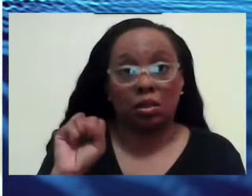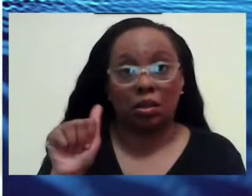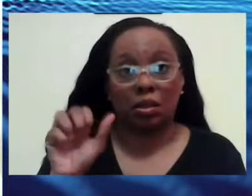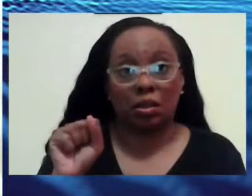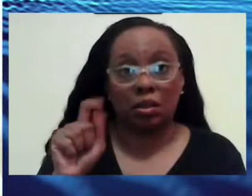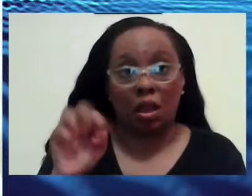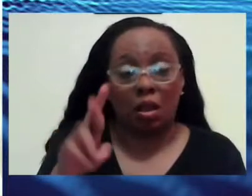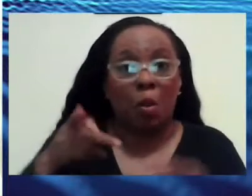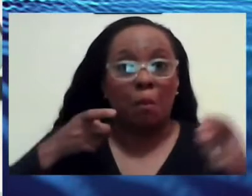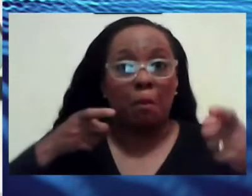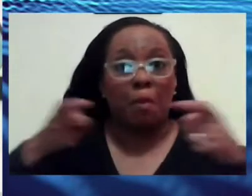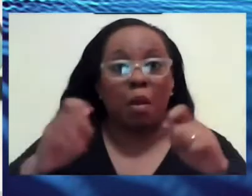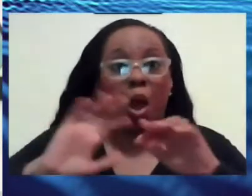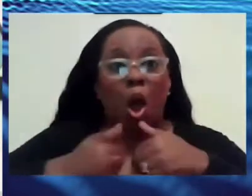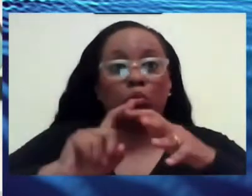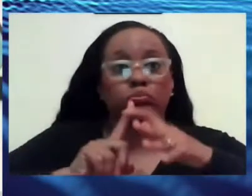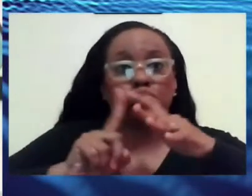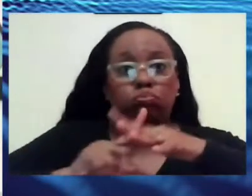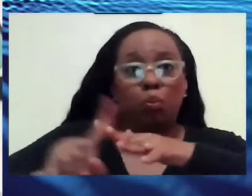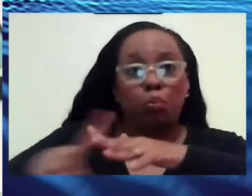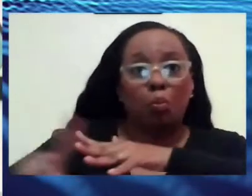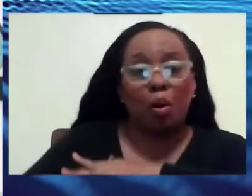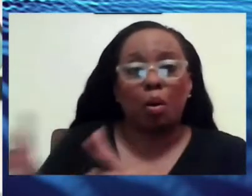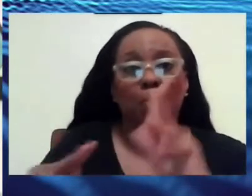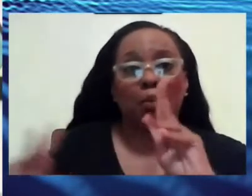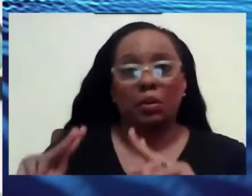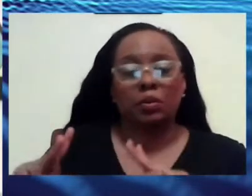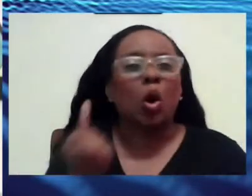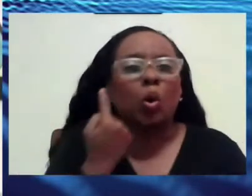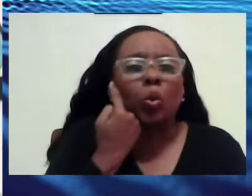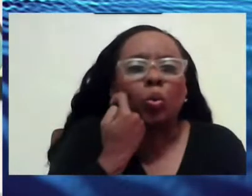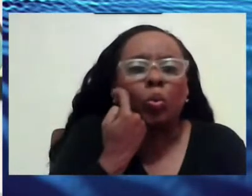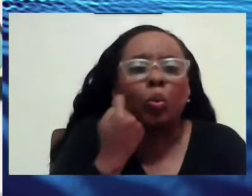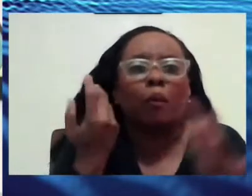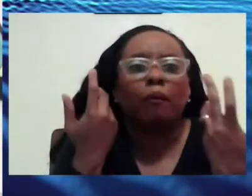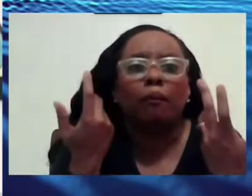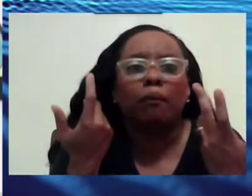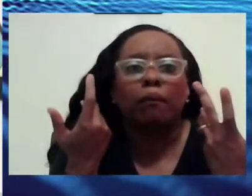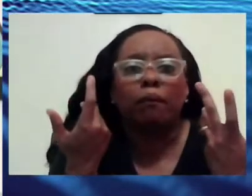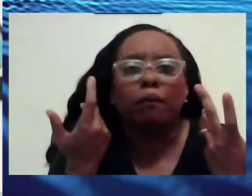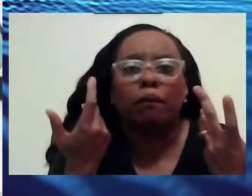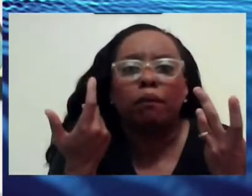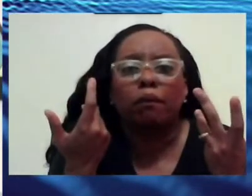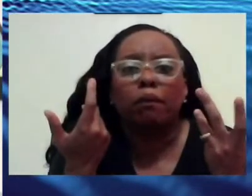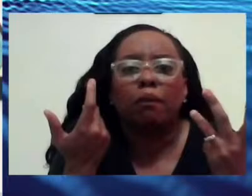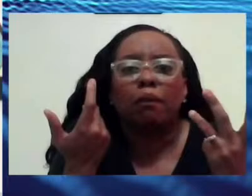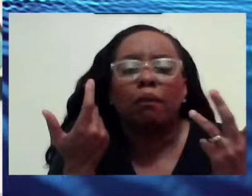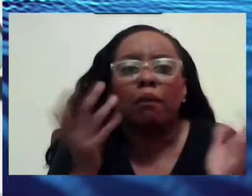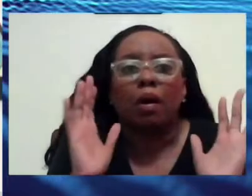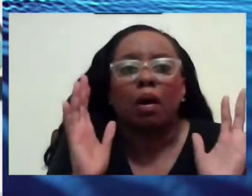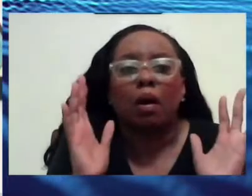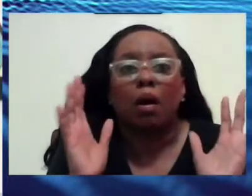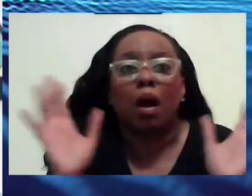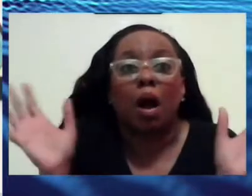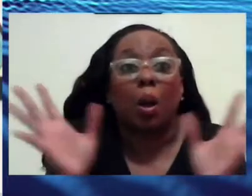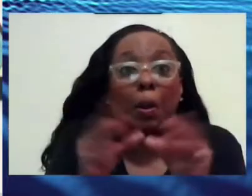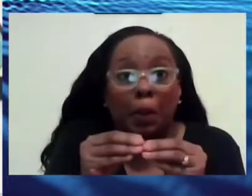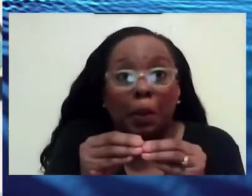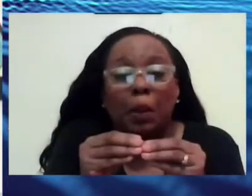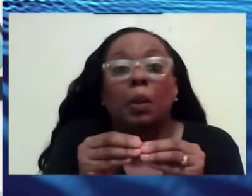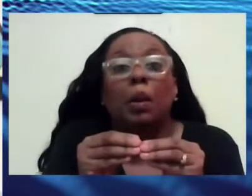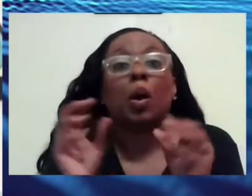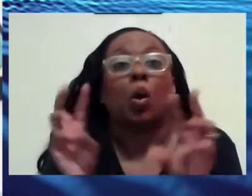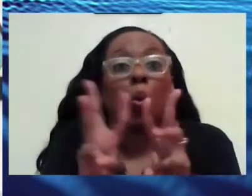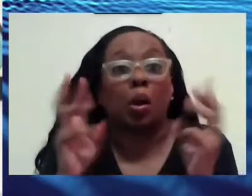certainly in the evacuation procedures. We just concluded a session with the Caribbean Schools Initiative, where again, we were looking